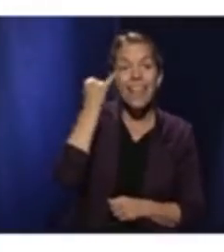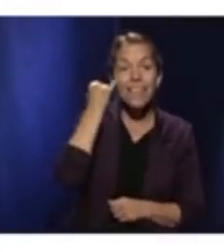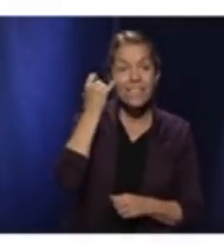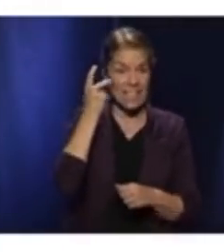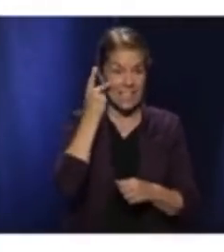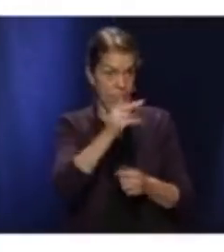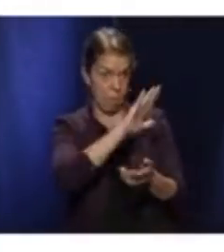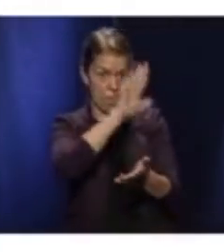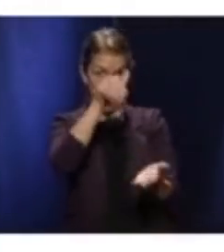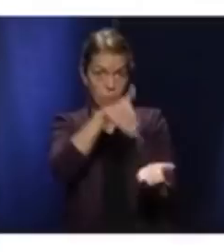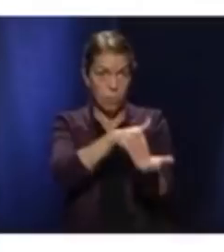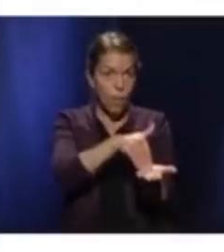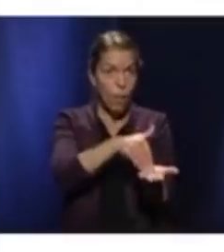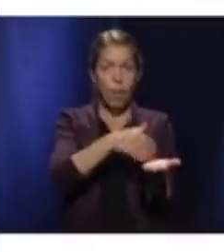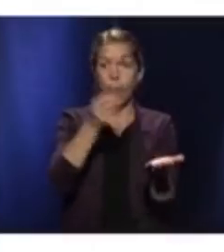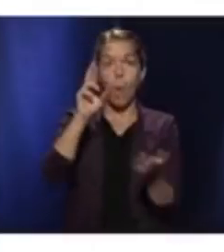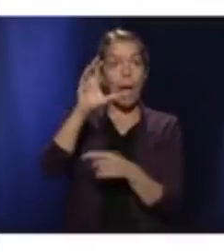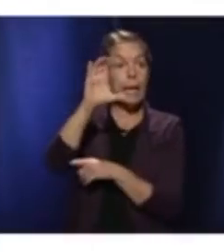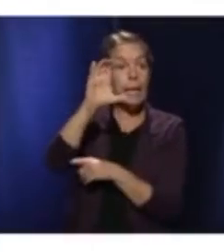from another?